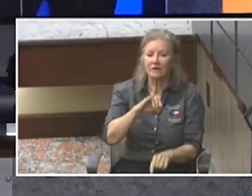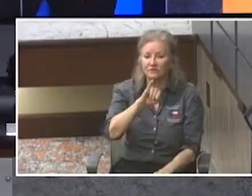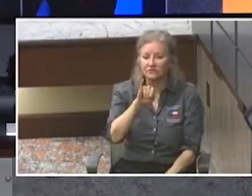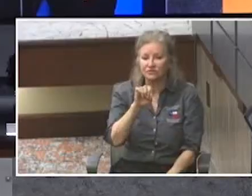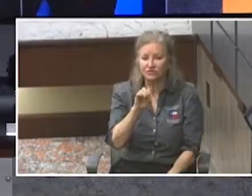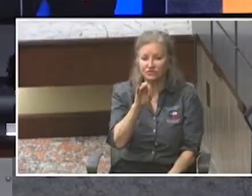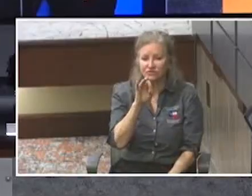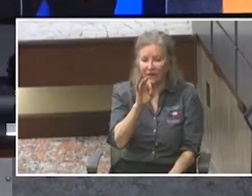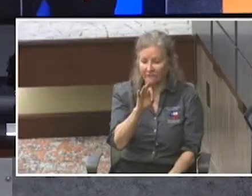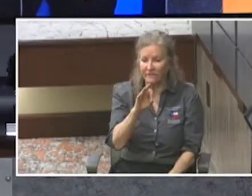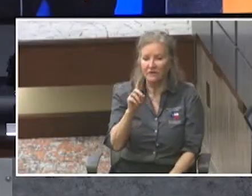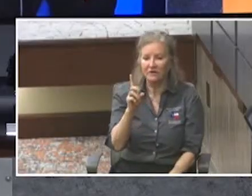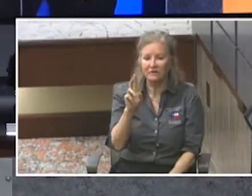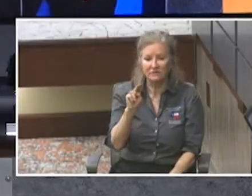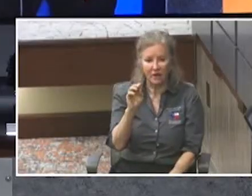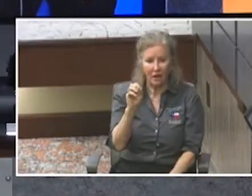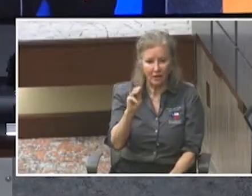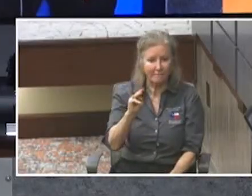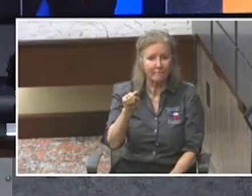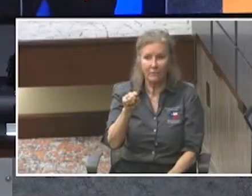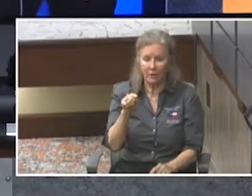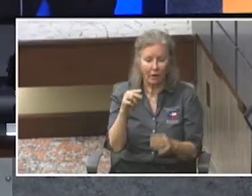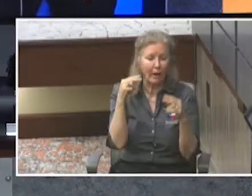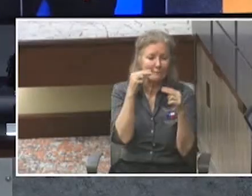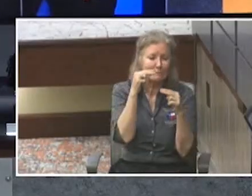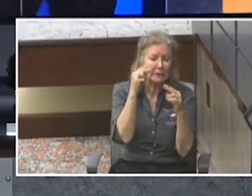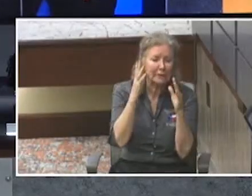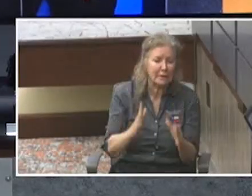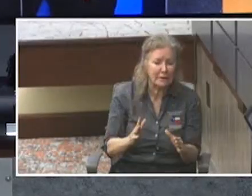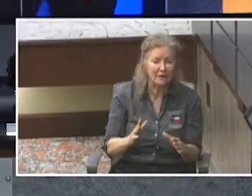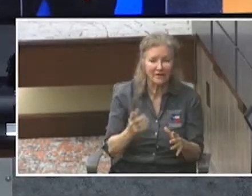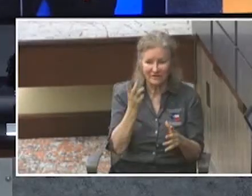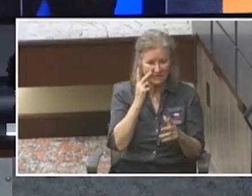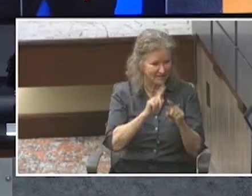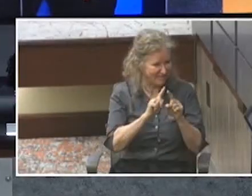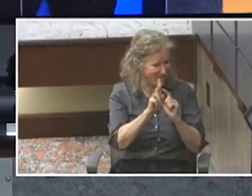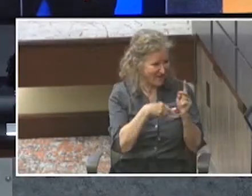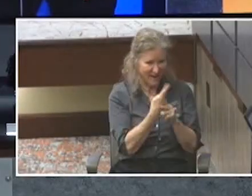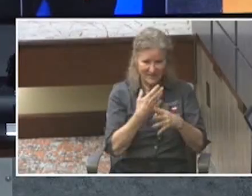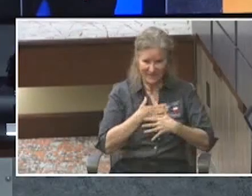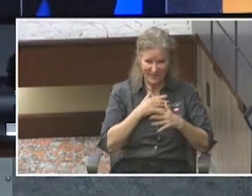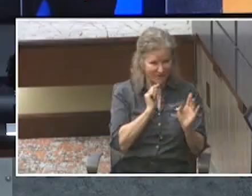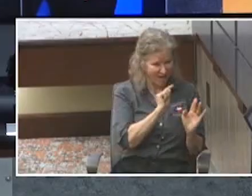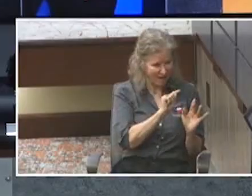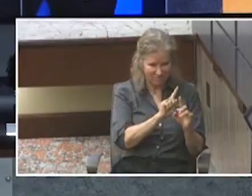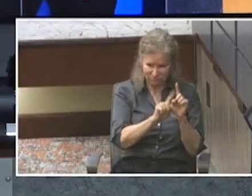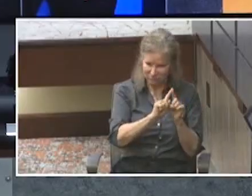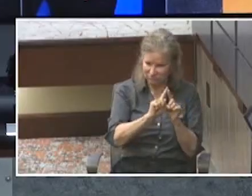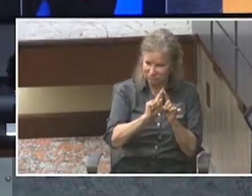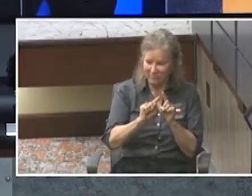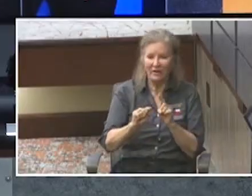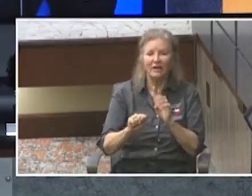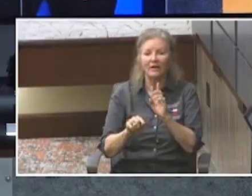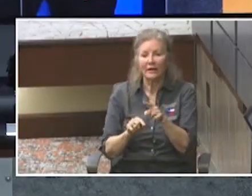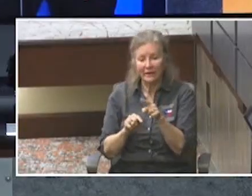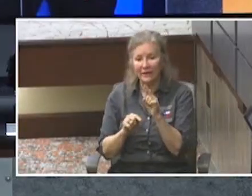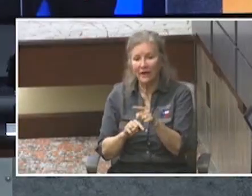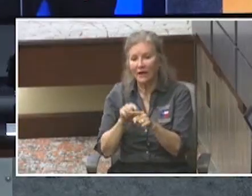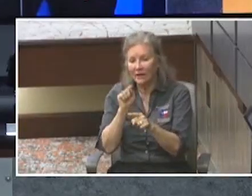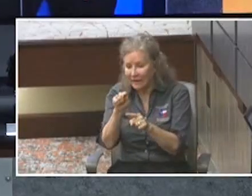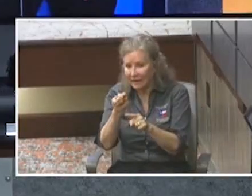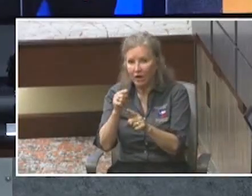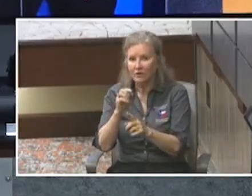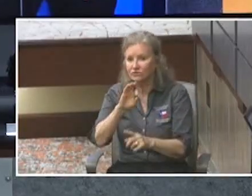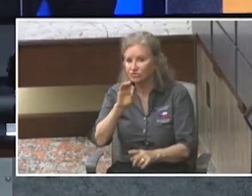Dunham, a comedian. You're seeing a little bit of diversity in terms of types of entertainment we're looking at. Jeff Dunham is another Baylor